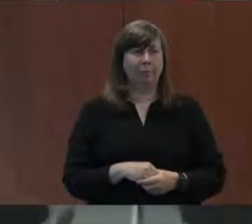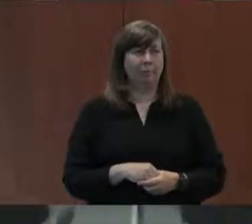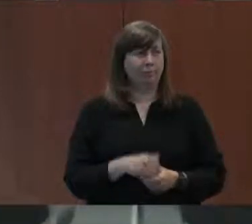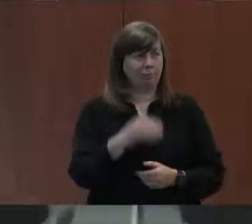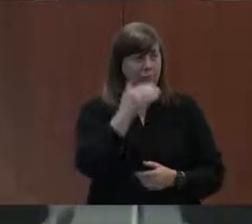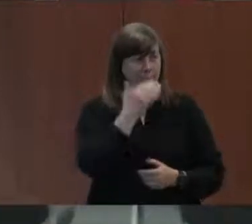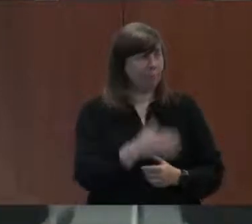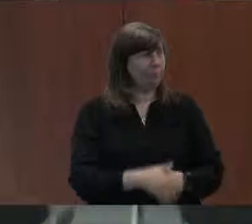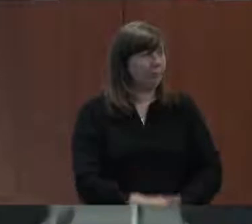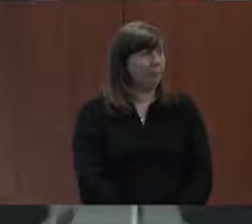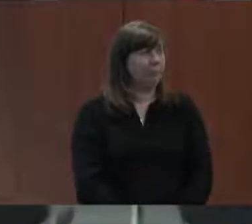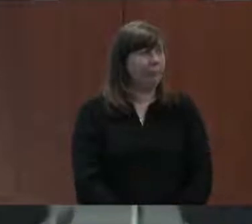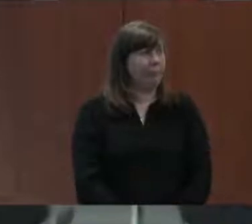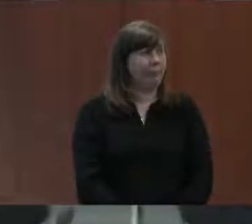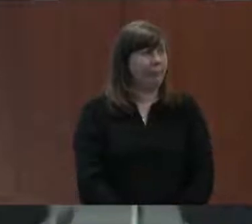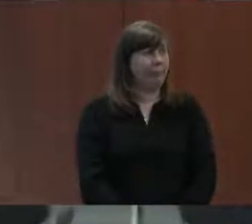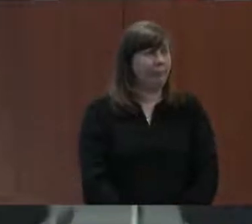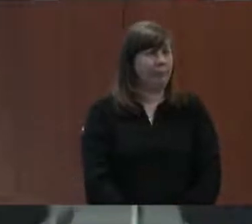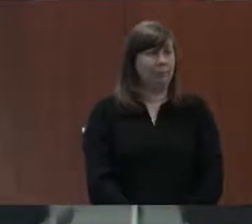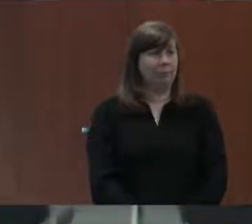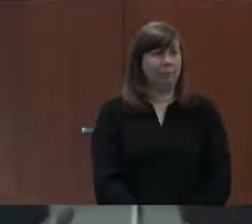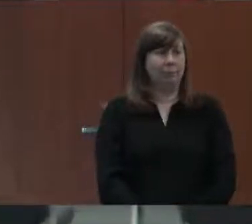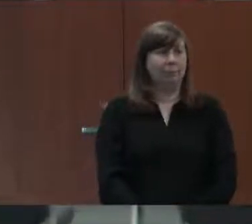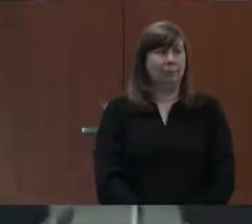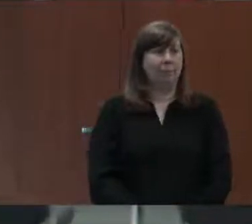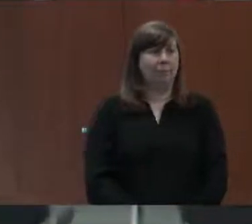Okay, thank you very much.